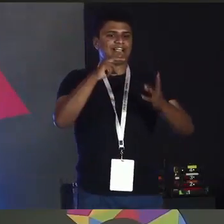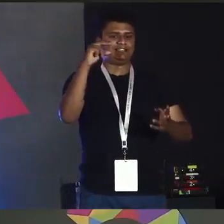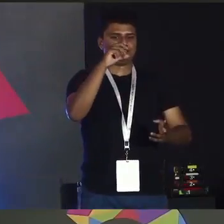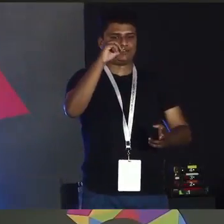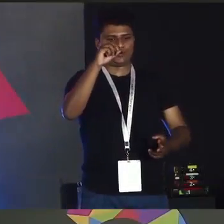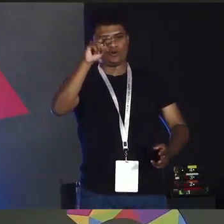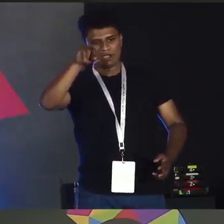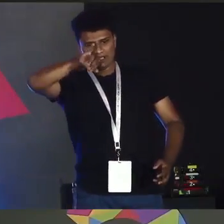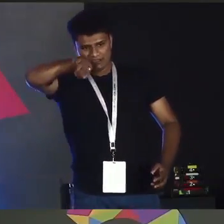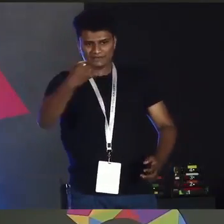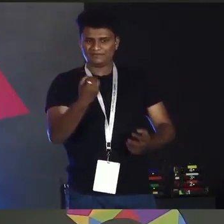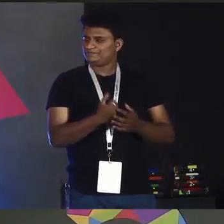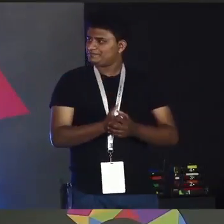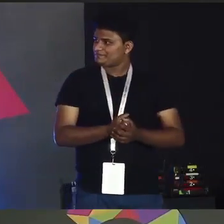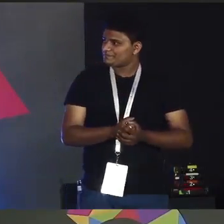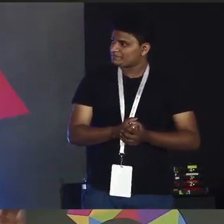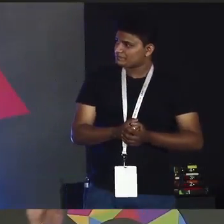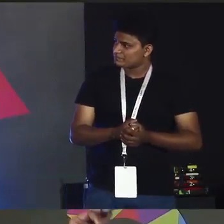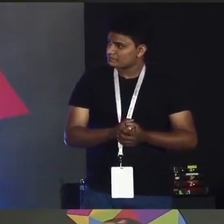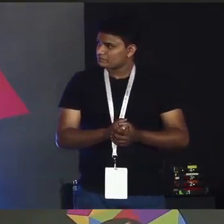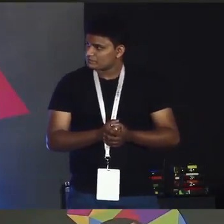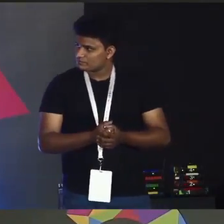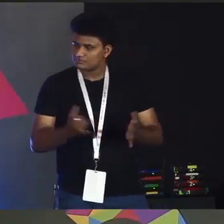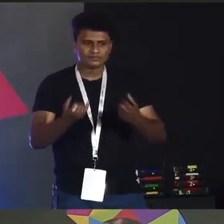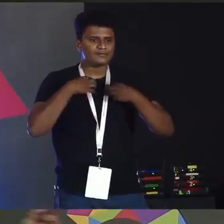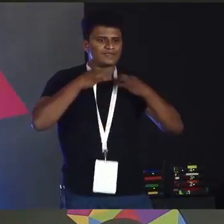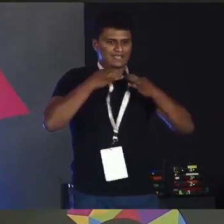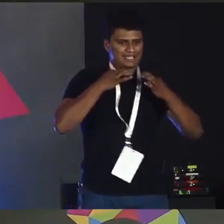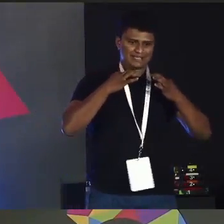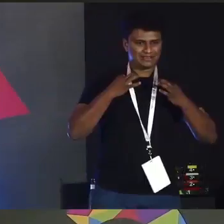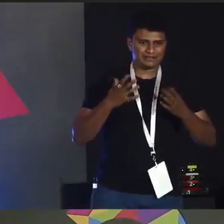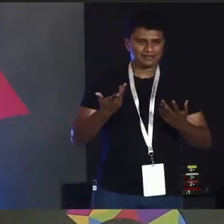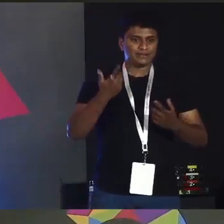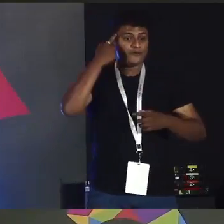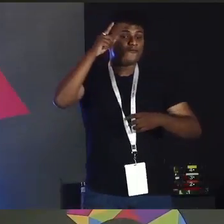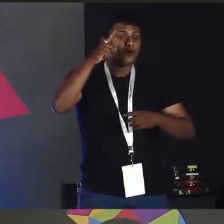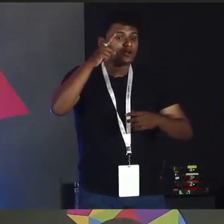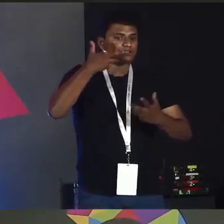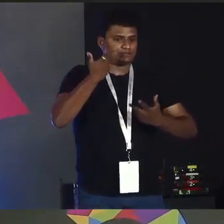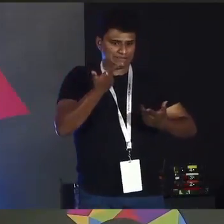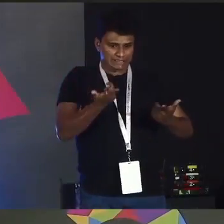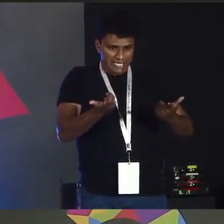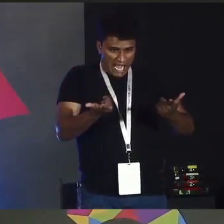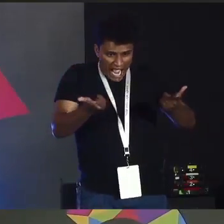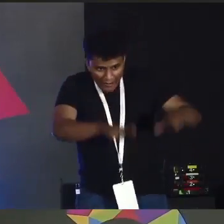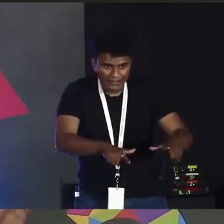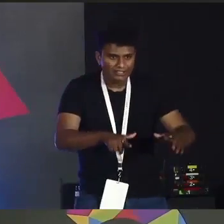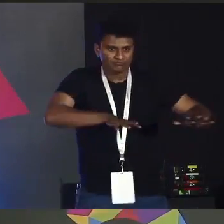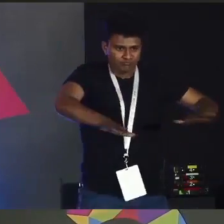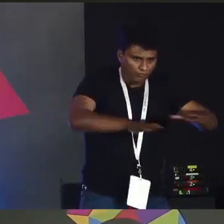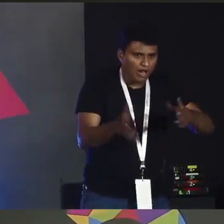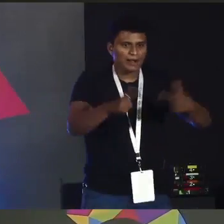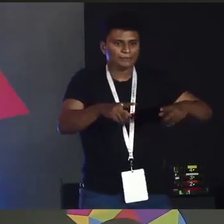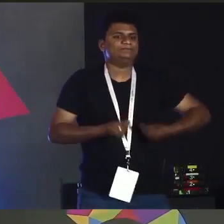kapda aur makan, food, cloth, and shelter. Cloth, you remember, when a disaster happens. So you need a flood to be flooded